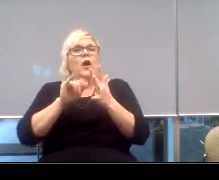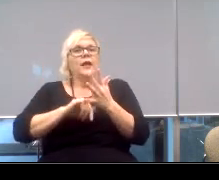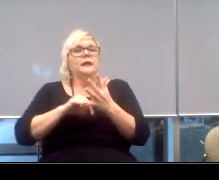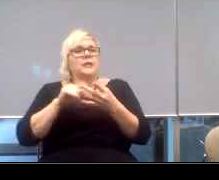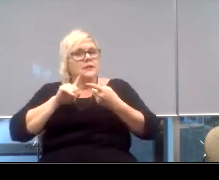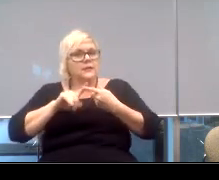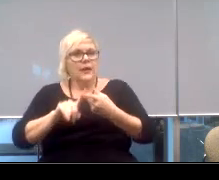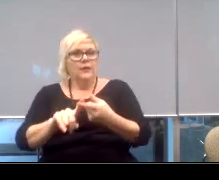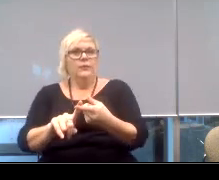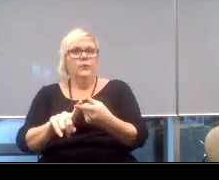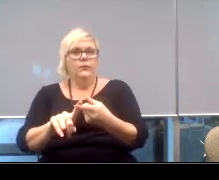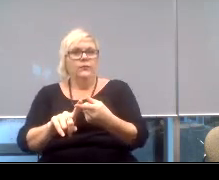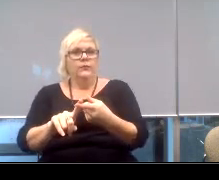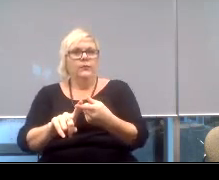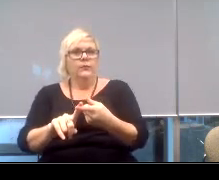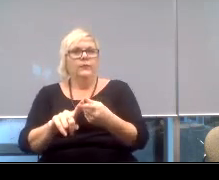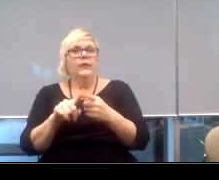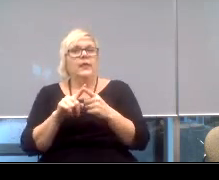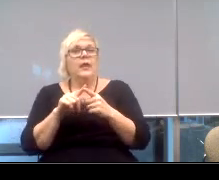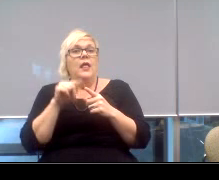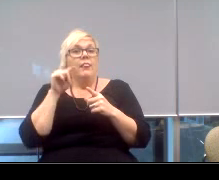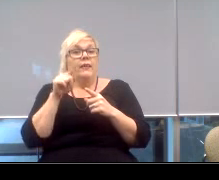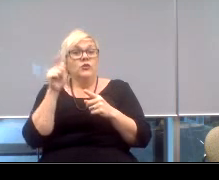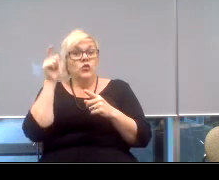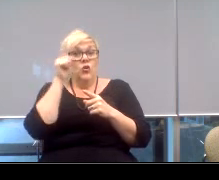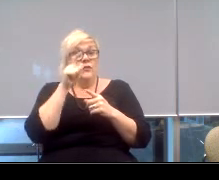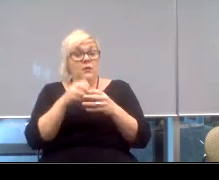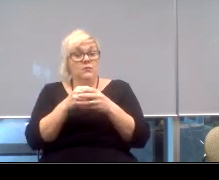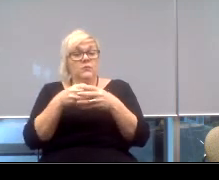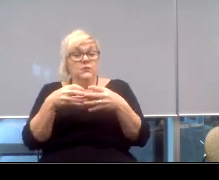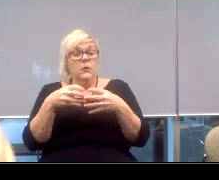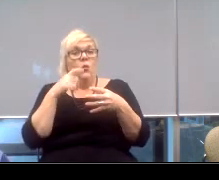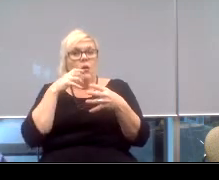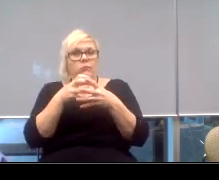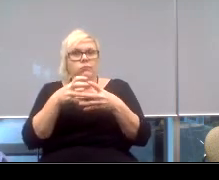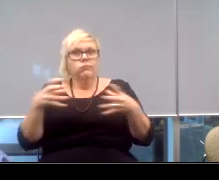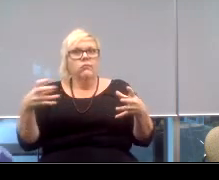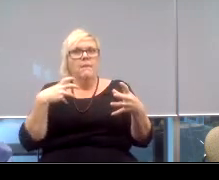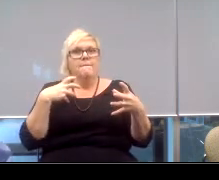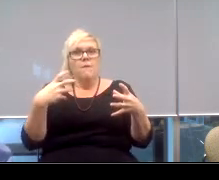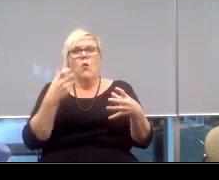Work is underway to develop this concept further.